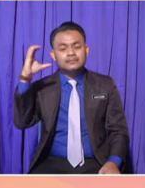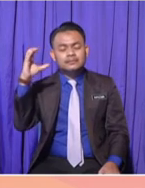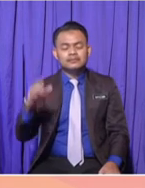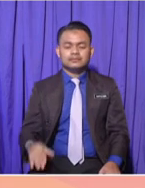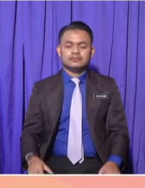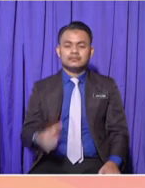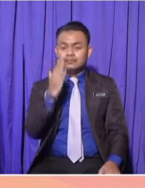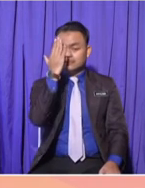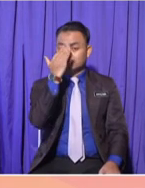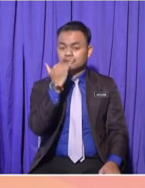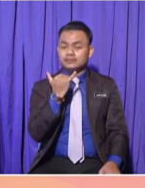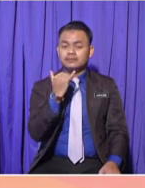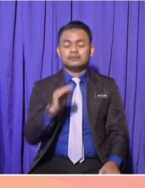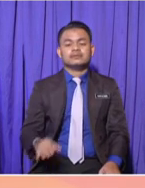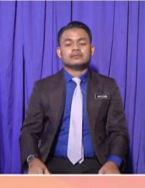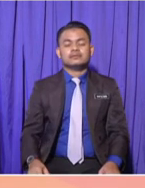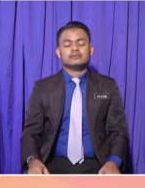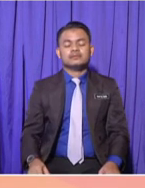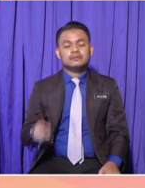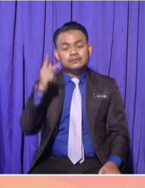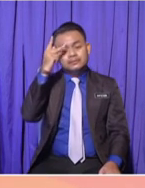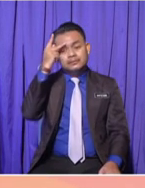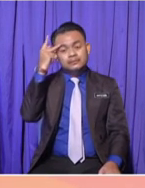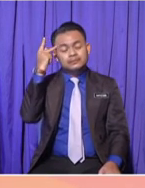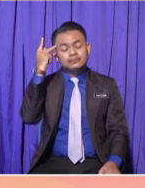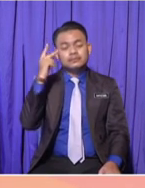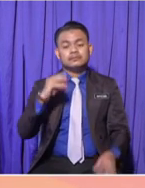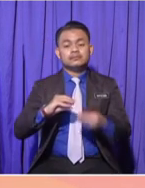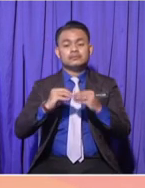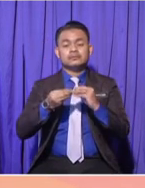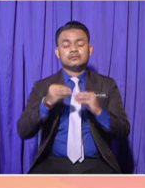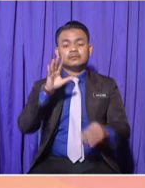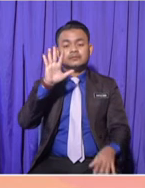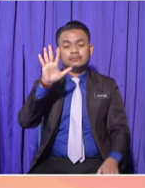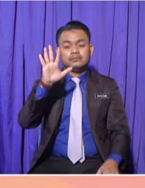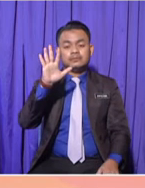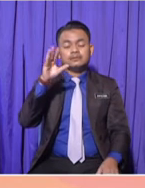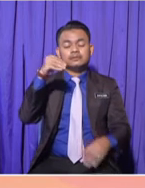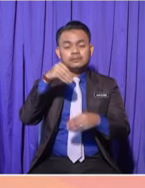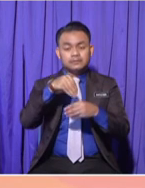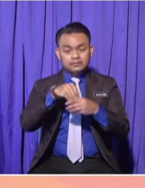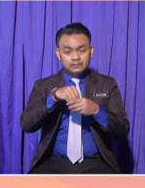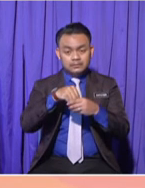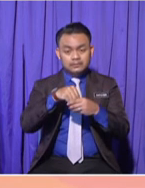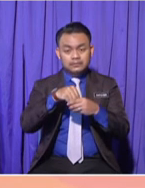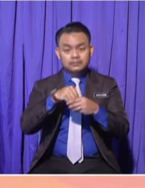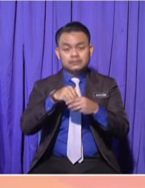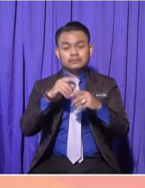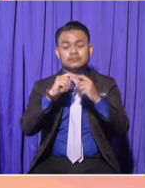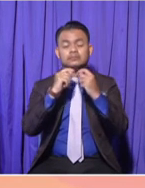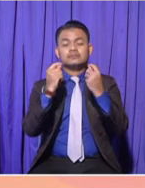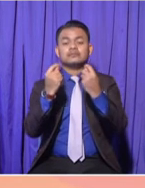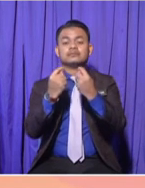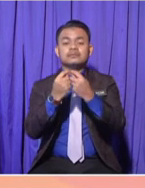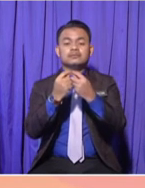Why? It's because number 5 is in the hundreds place.